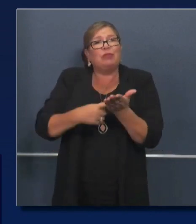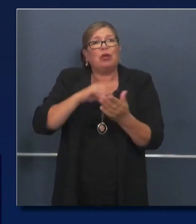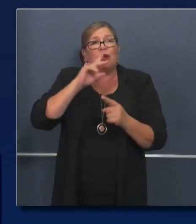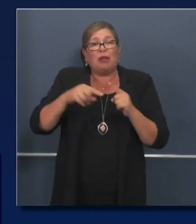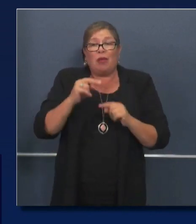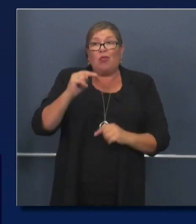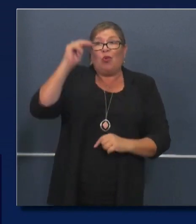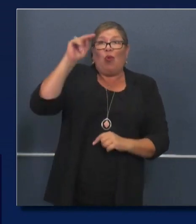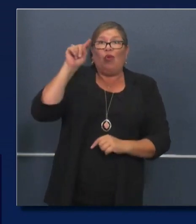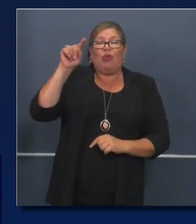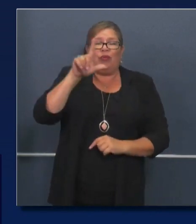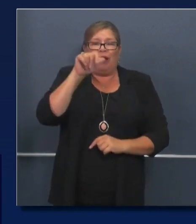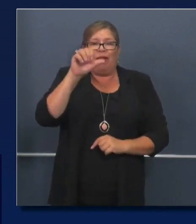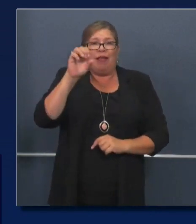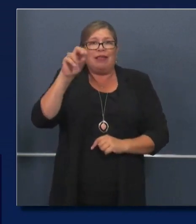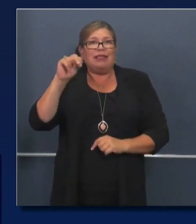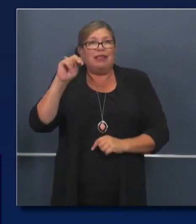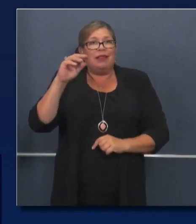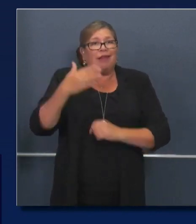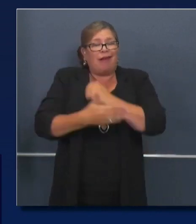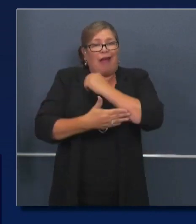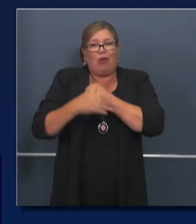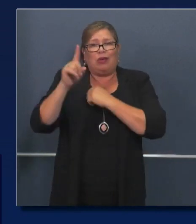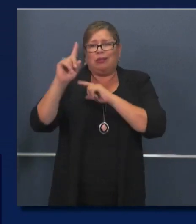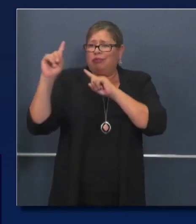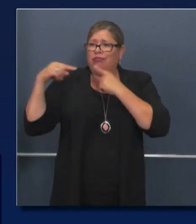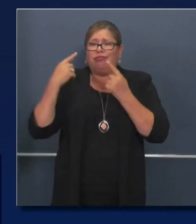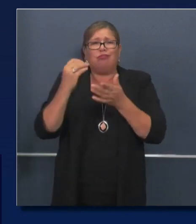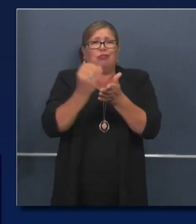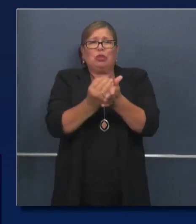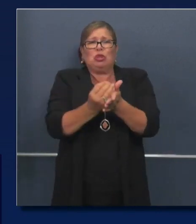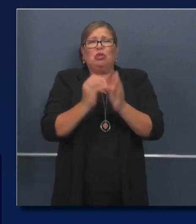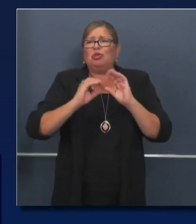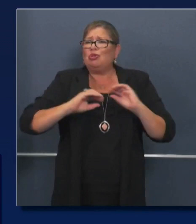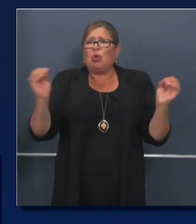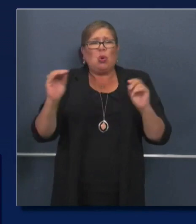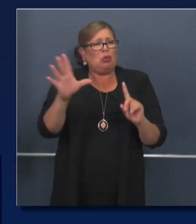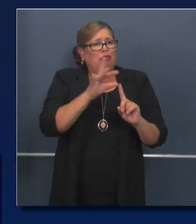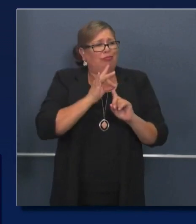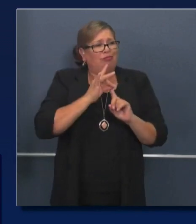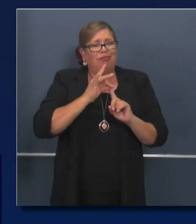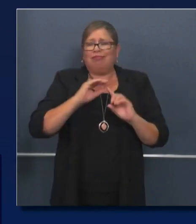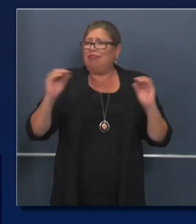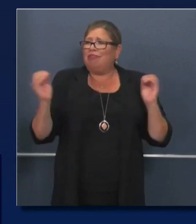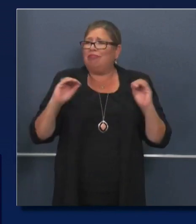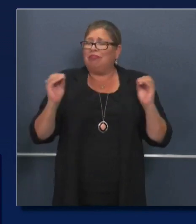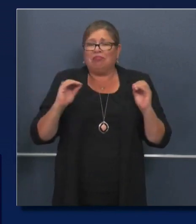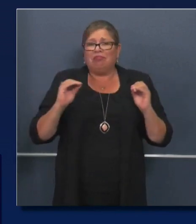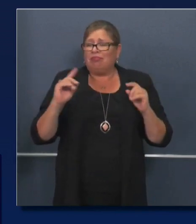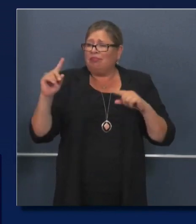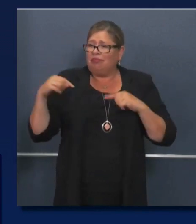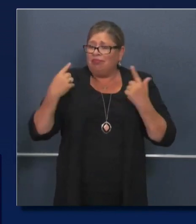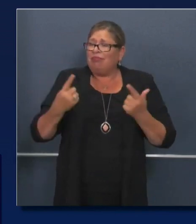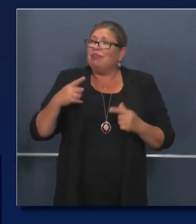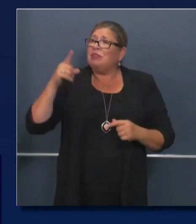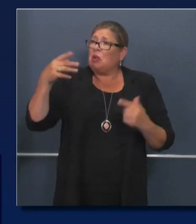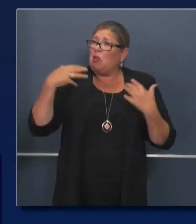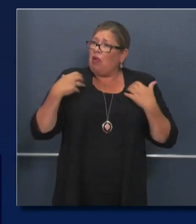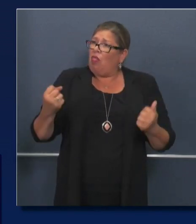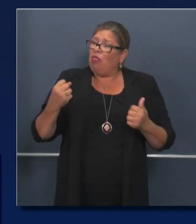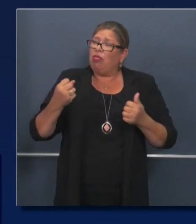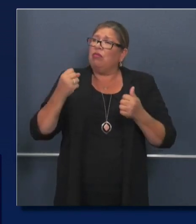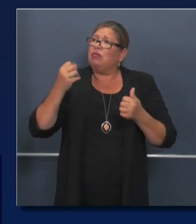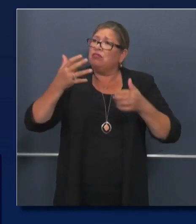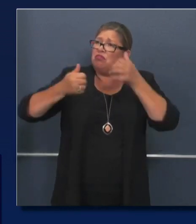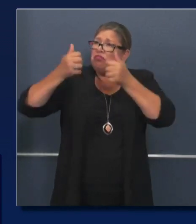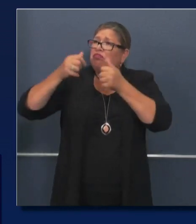had 0 cases up until just days ago. The health officer and the whole community attested, ready to move